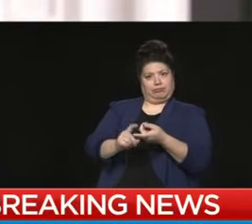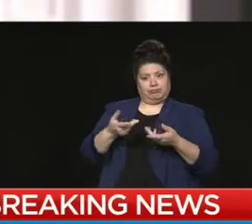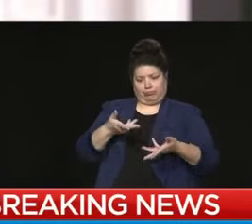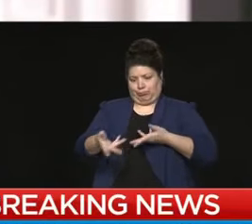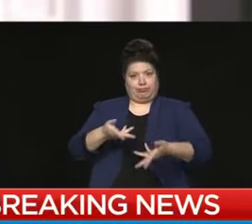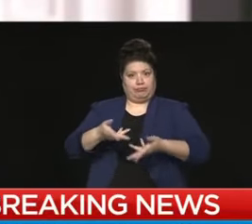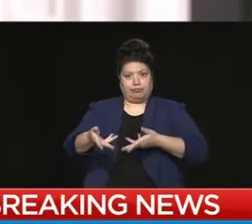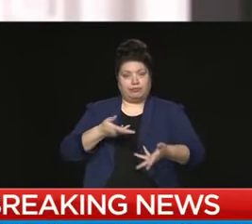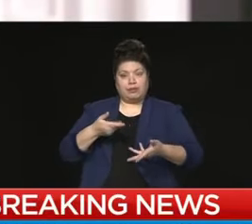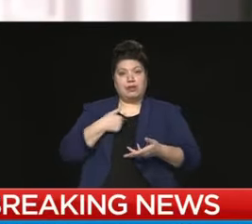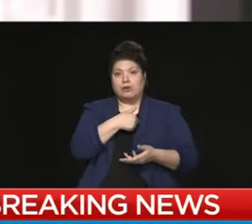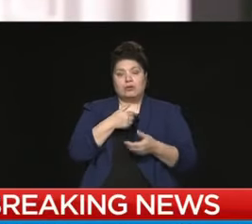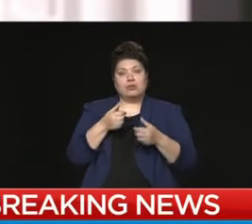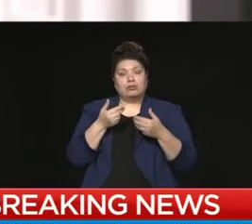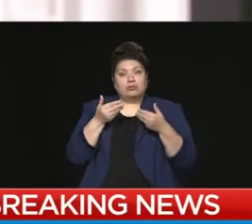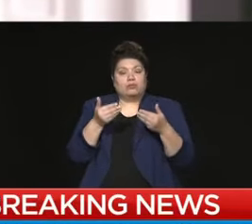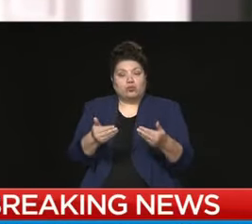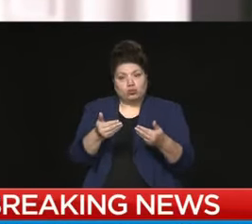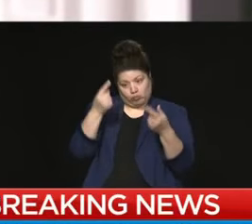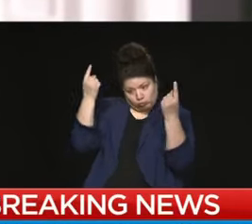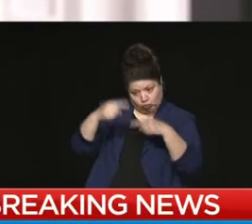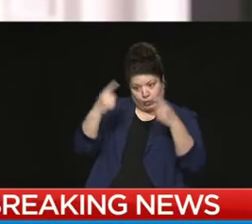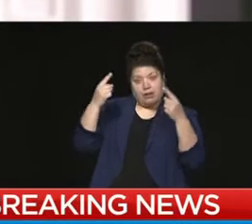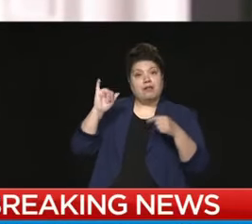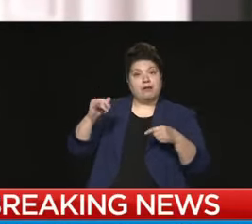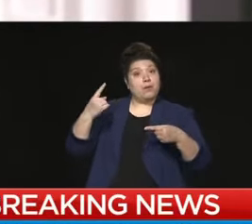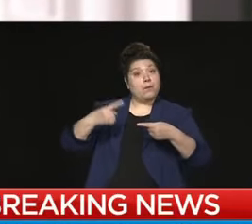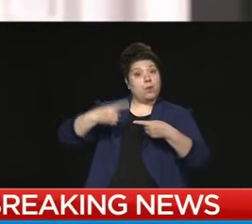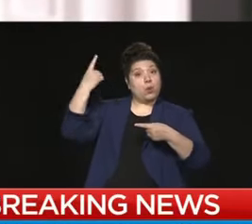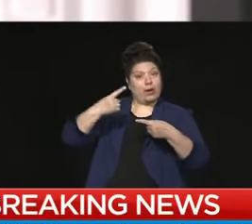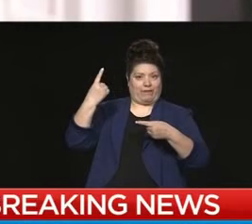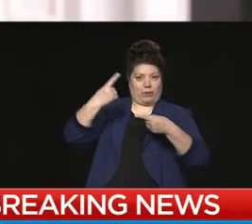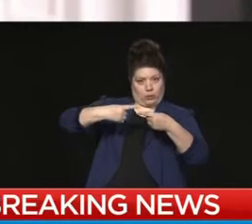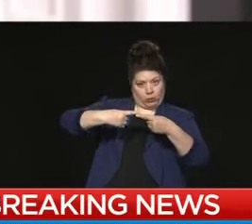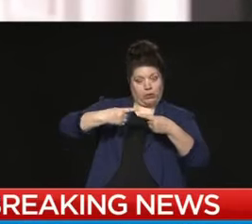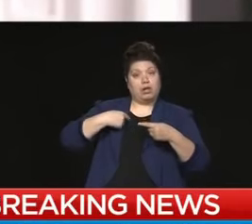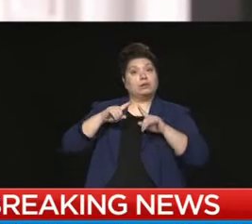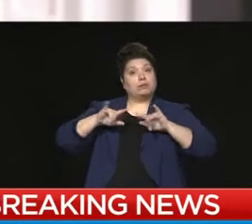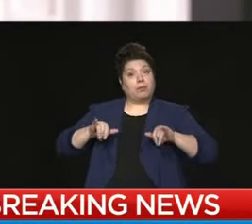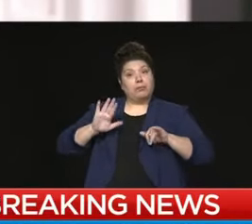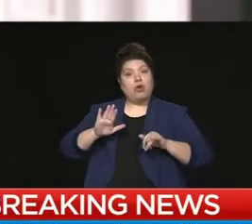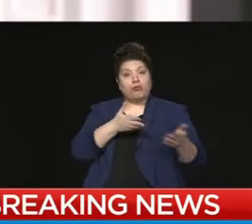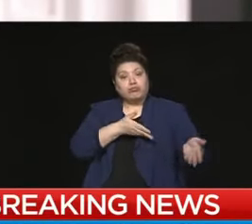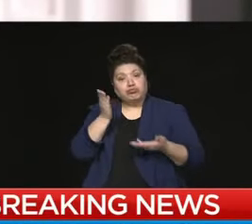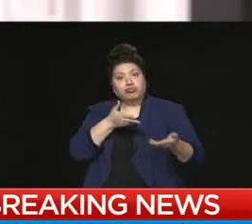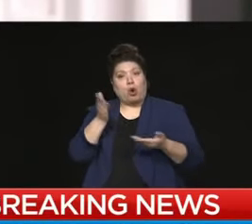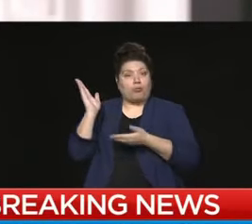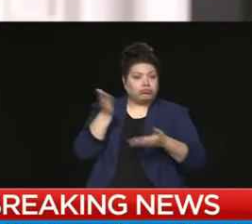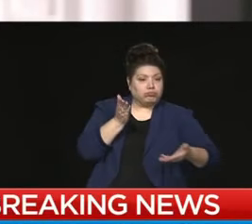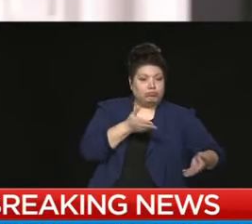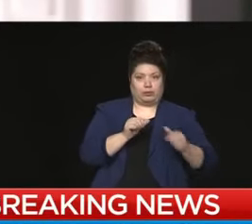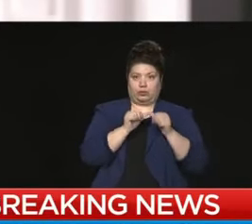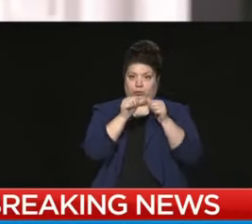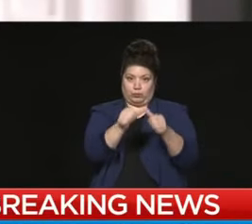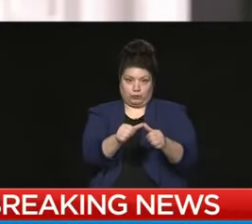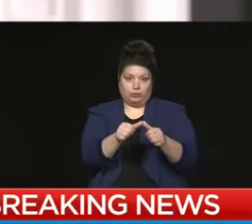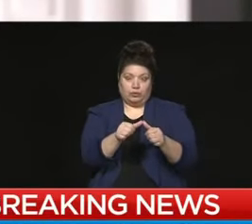us to move forward on closing the borders in a way that assured essential services and supplies continue to travel. We will